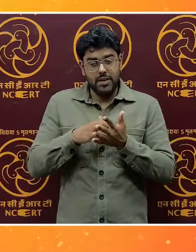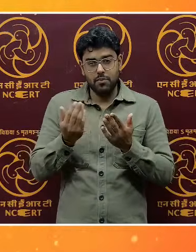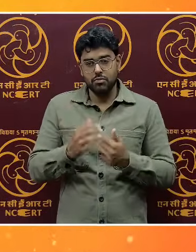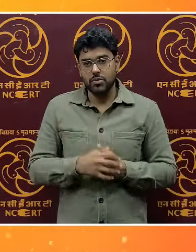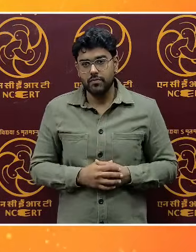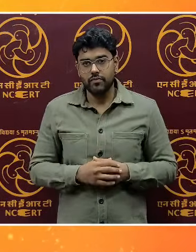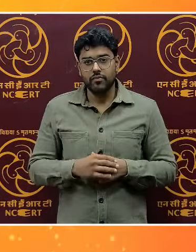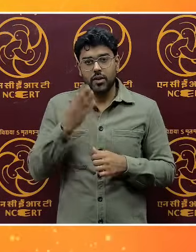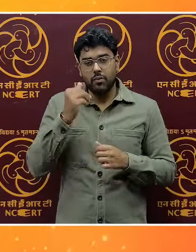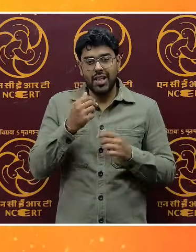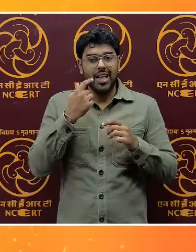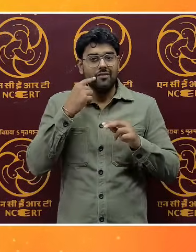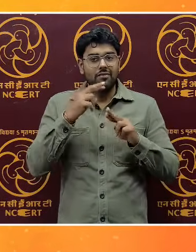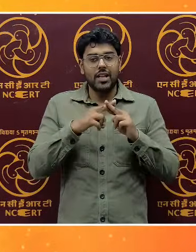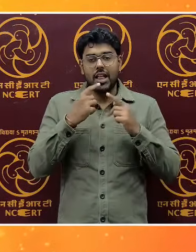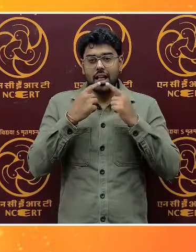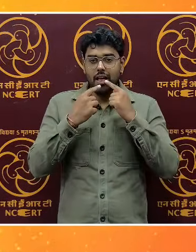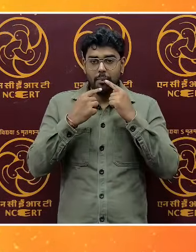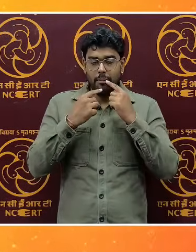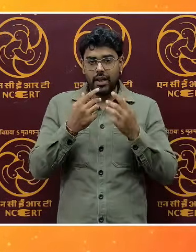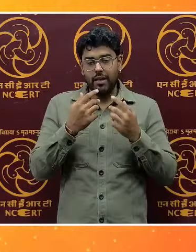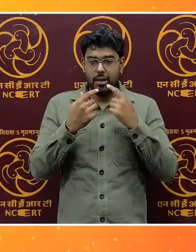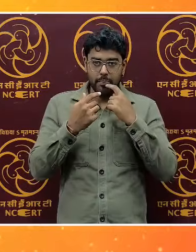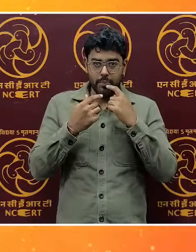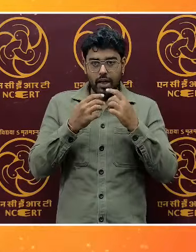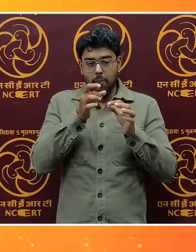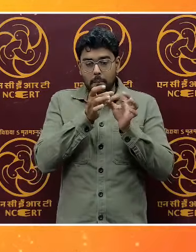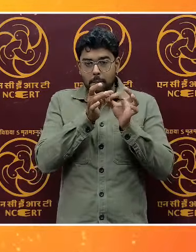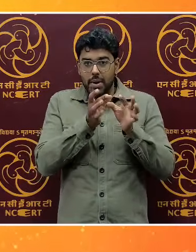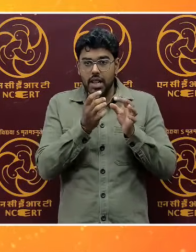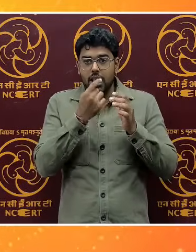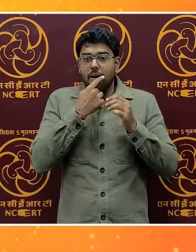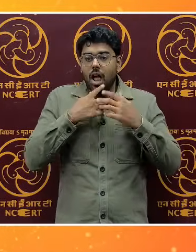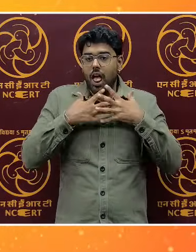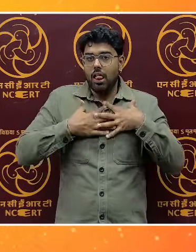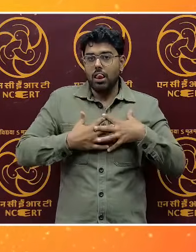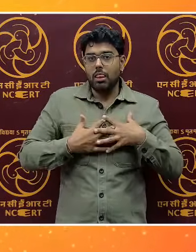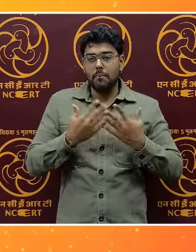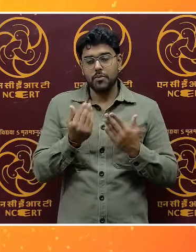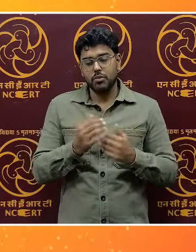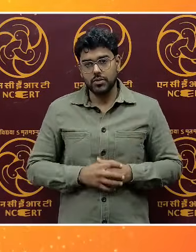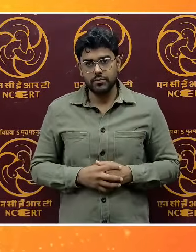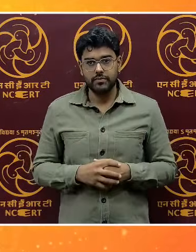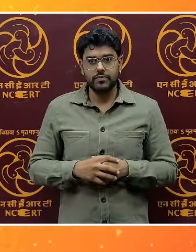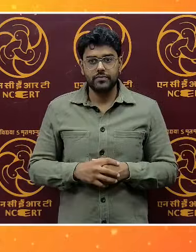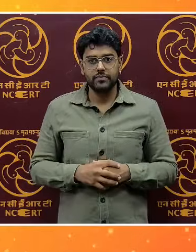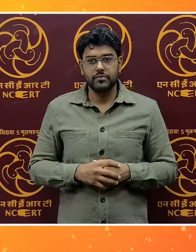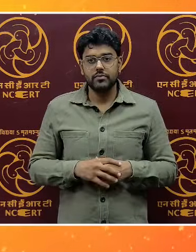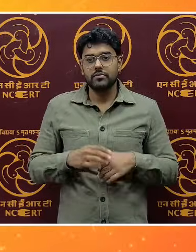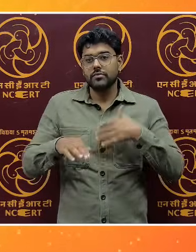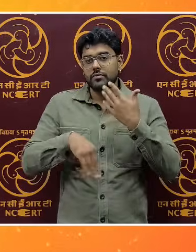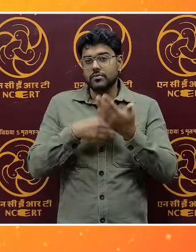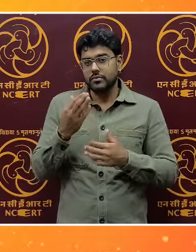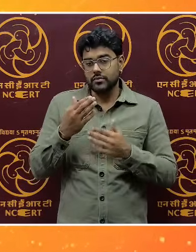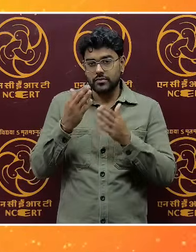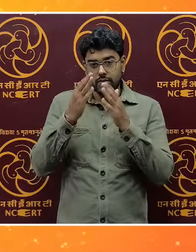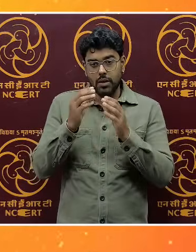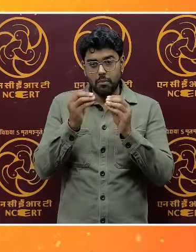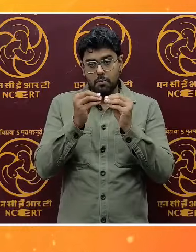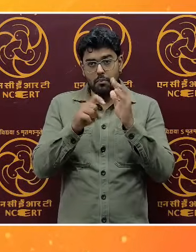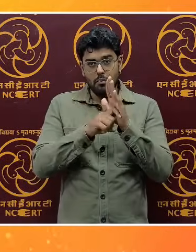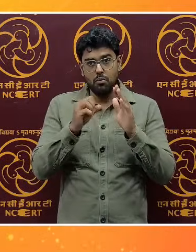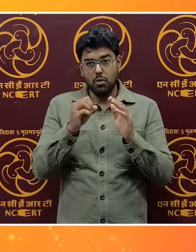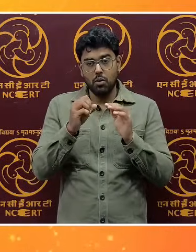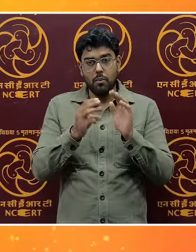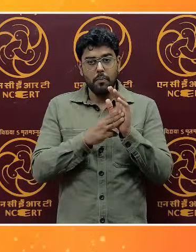the thermometer breaks and it goes into the patient's body, so that is a toxic in nature. Next one, bromine, again that's present.